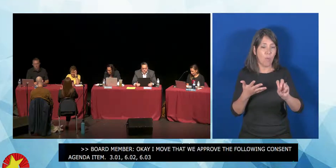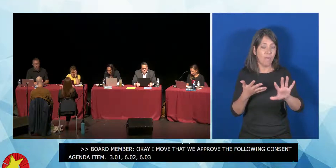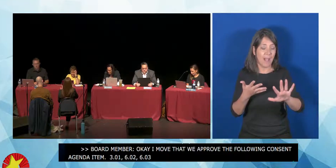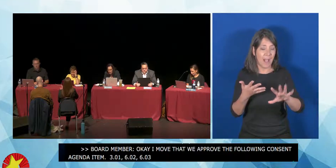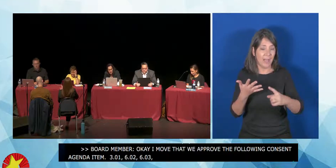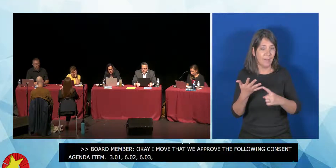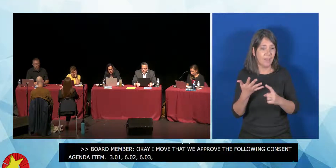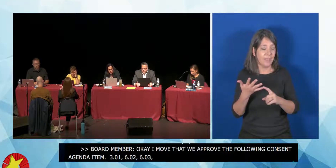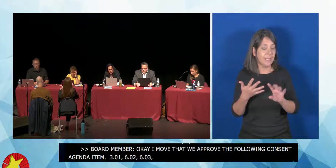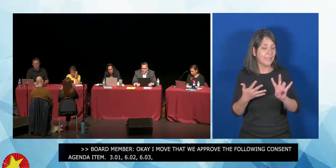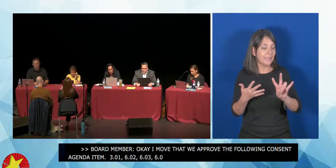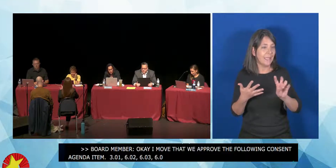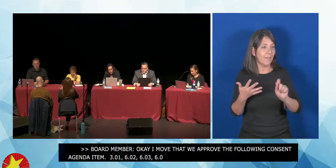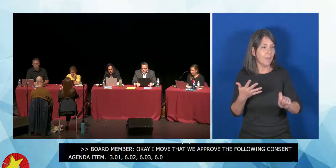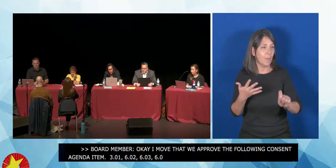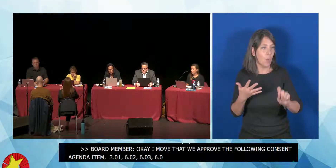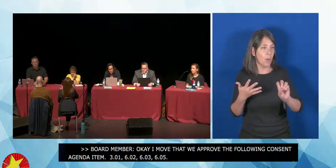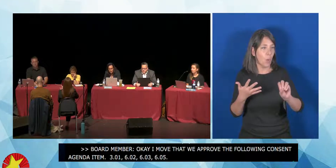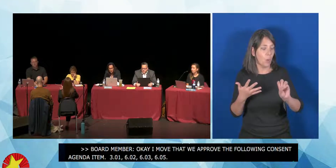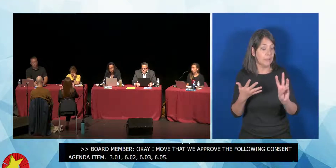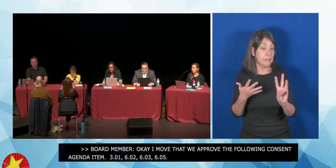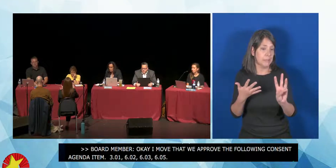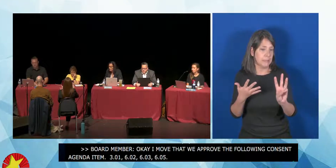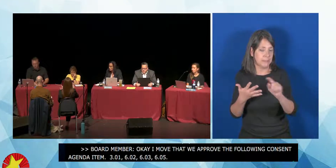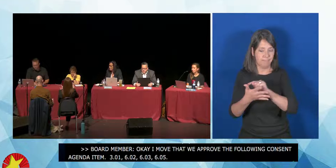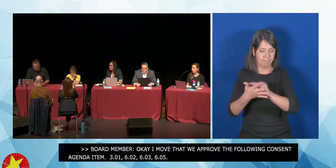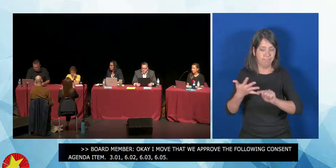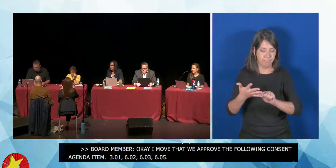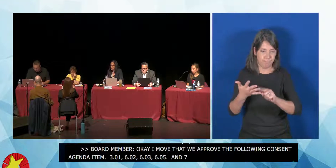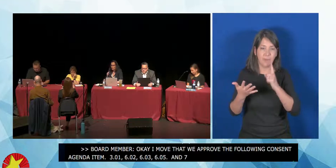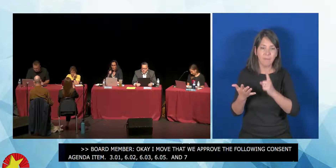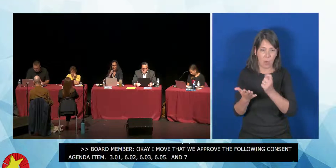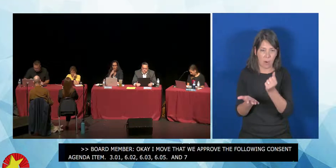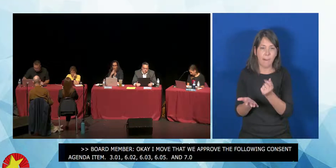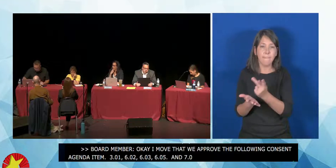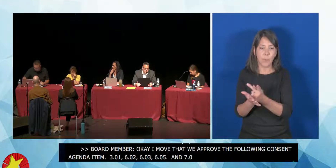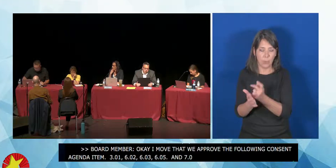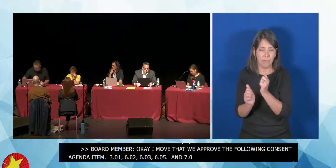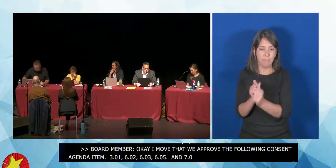6.05, and 7.06.